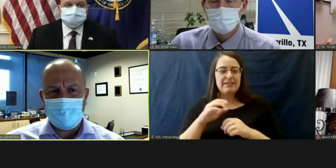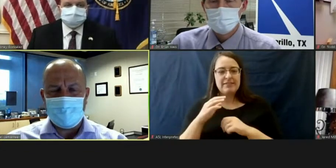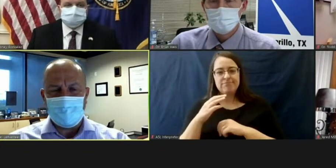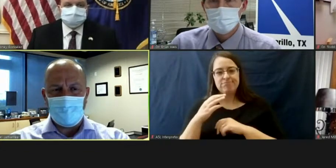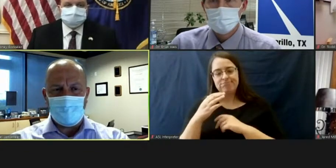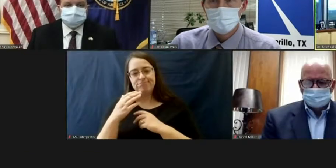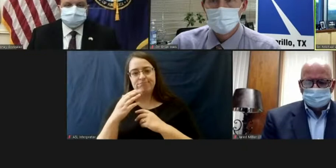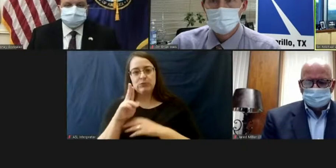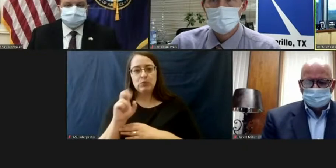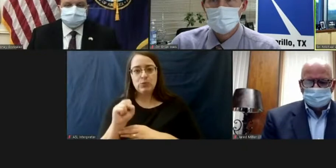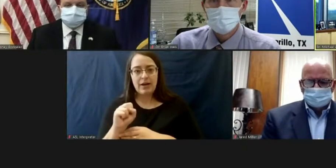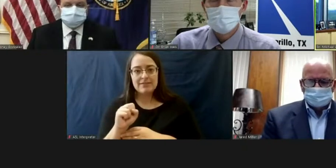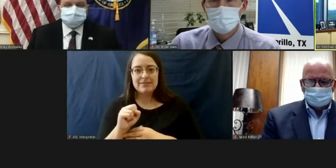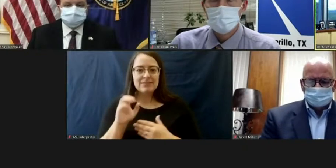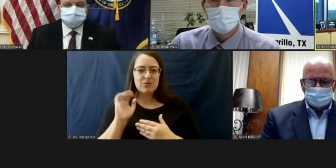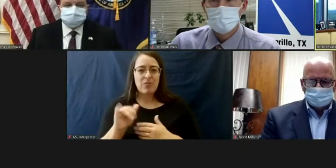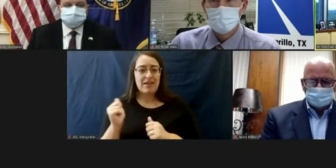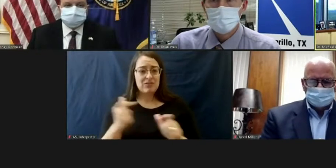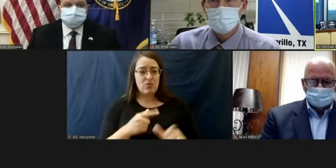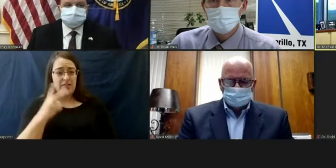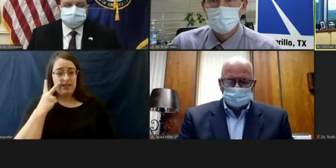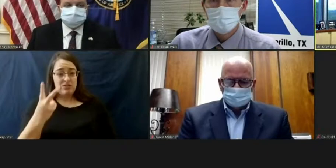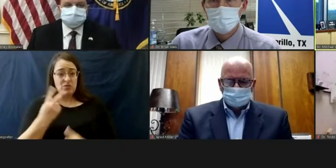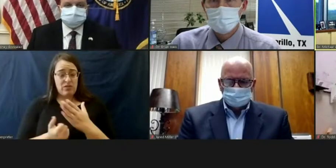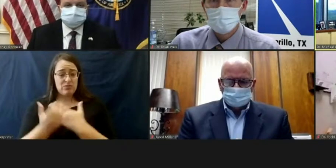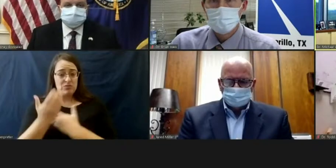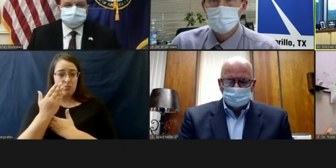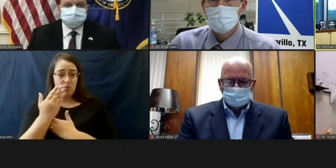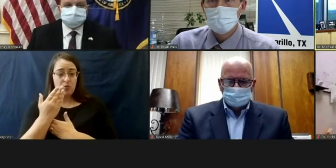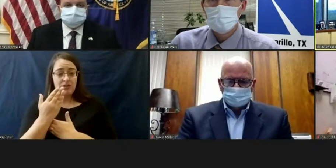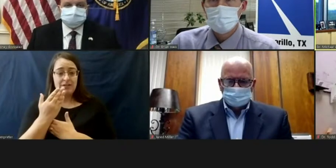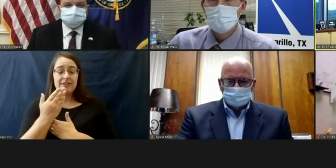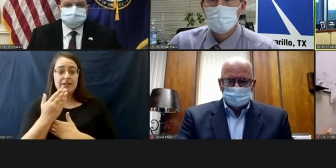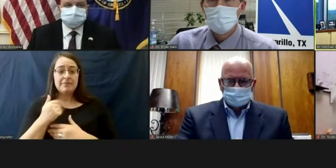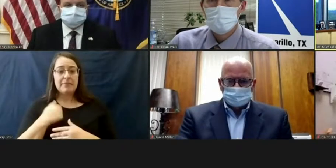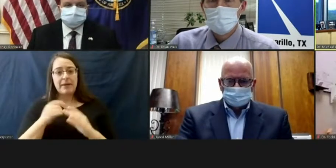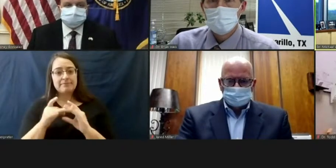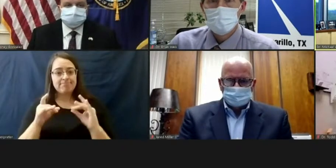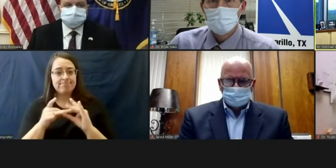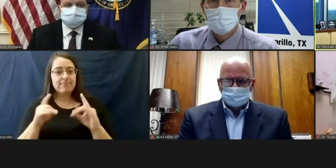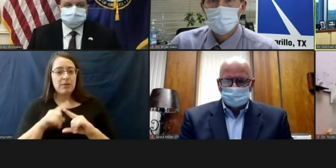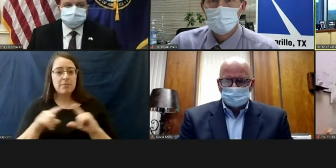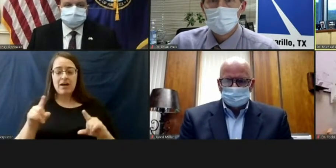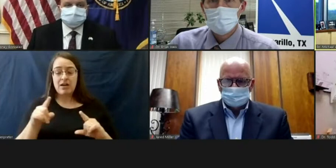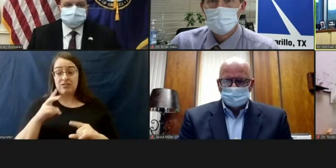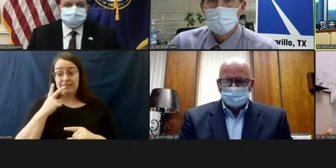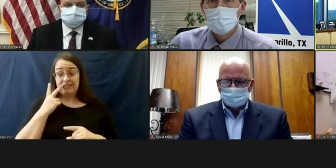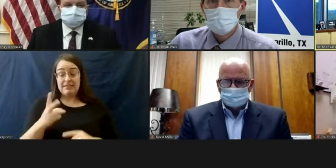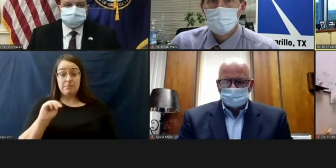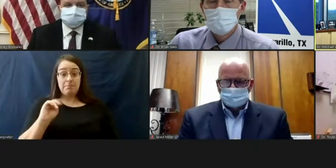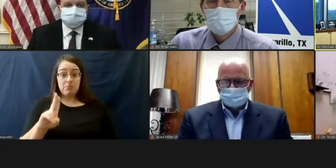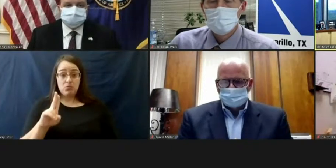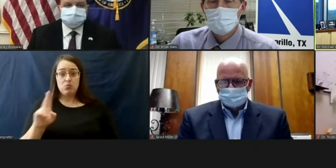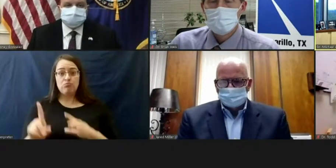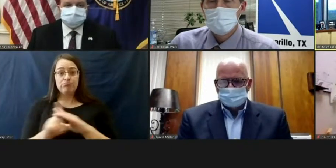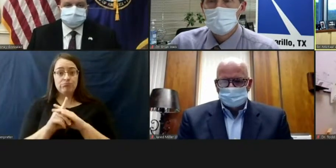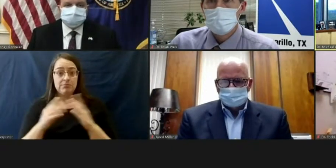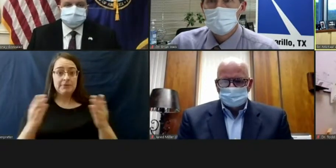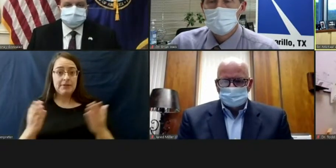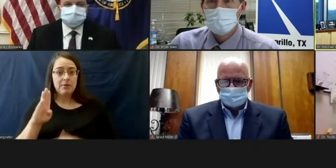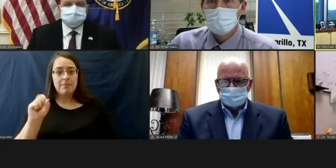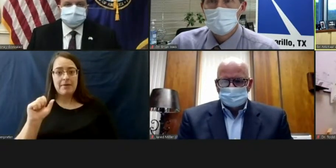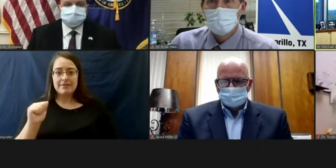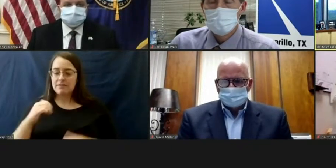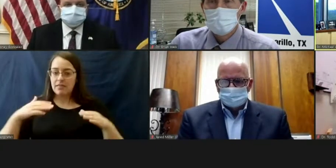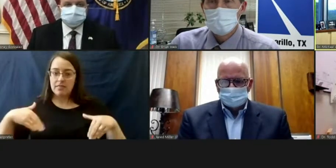saw in that article this morning that I was referencing. But no, we have not confirmed any at BSA of that